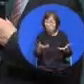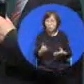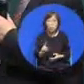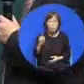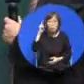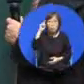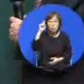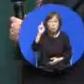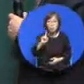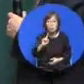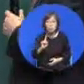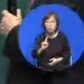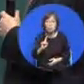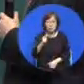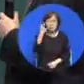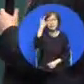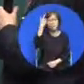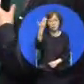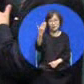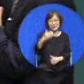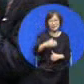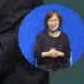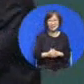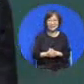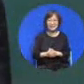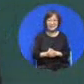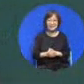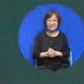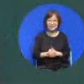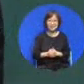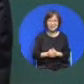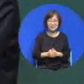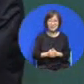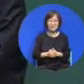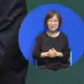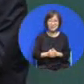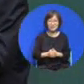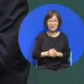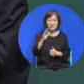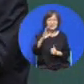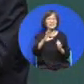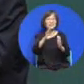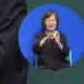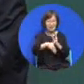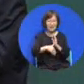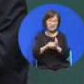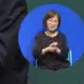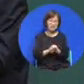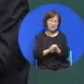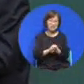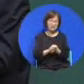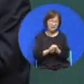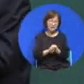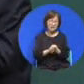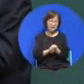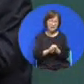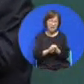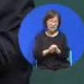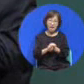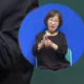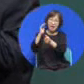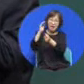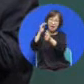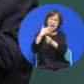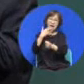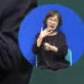Father, every time we go to give sacrifice to God, we always have a lamb, but then we don't. So that moment, Abraham could have said many different things.